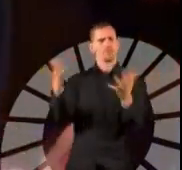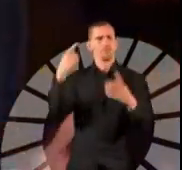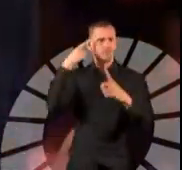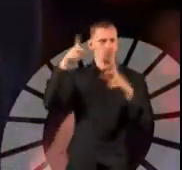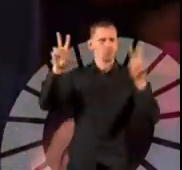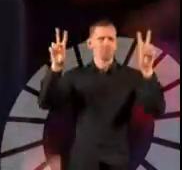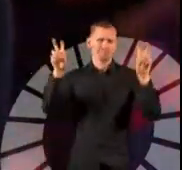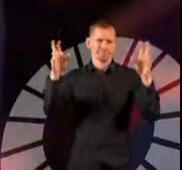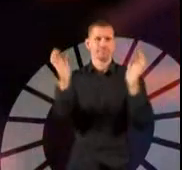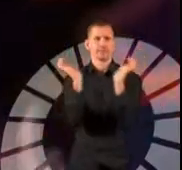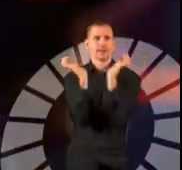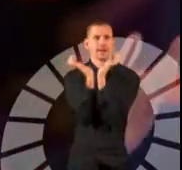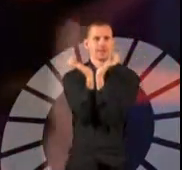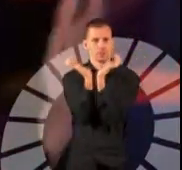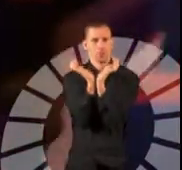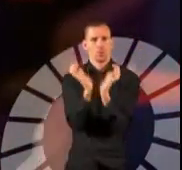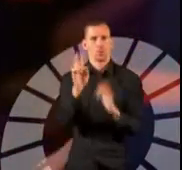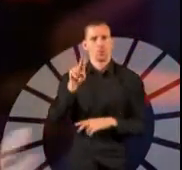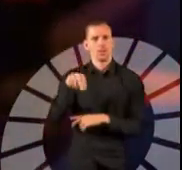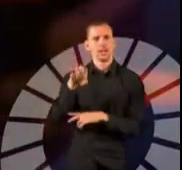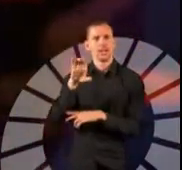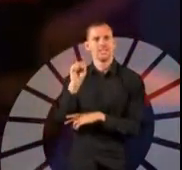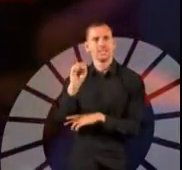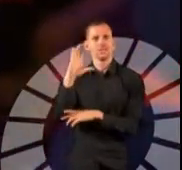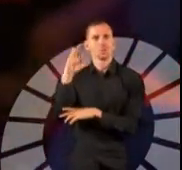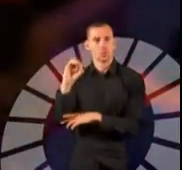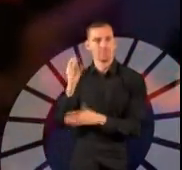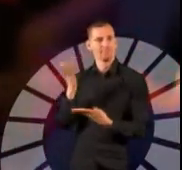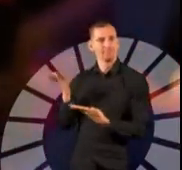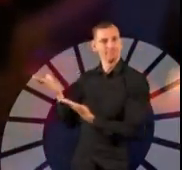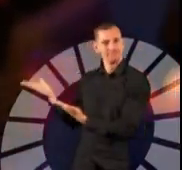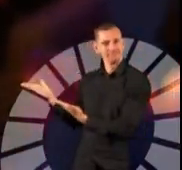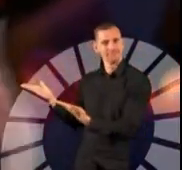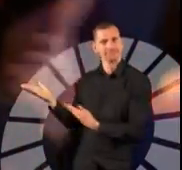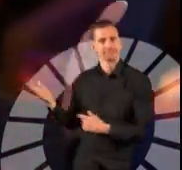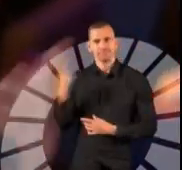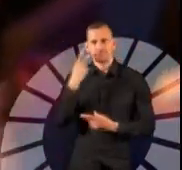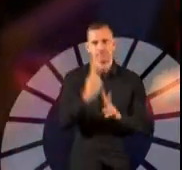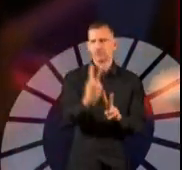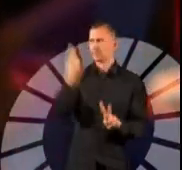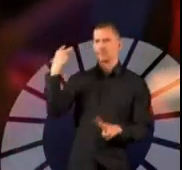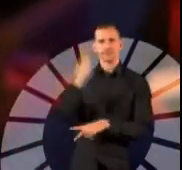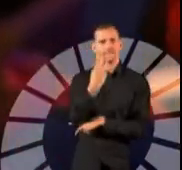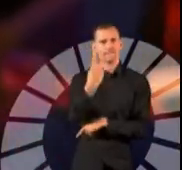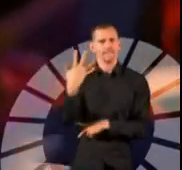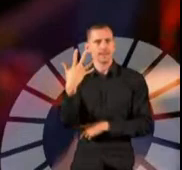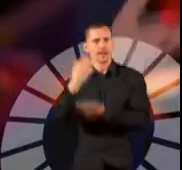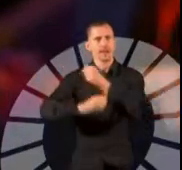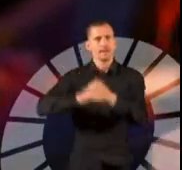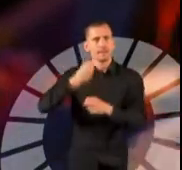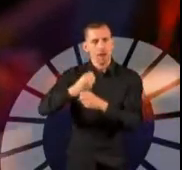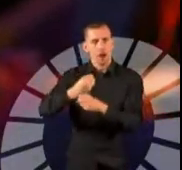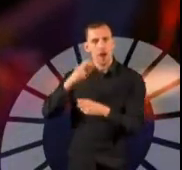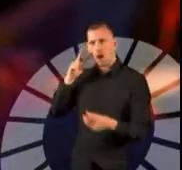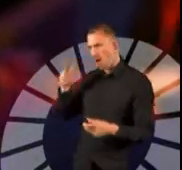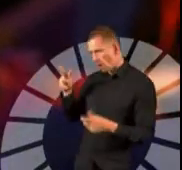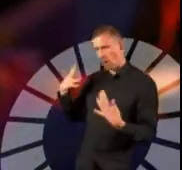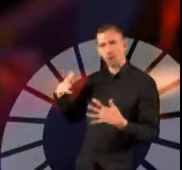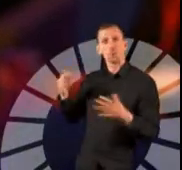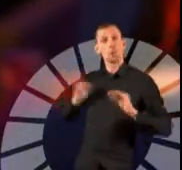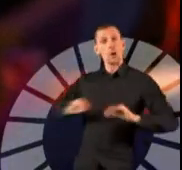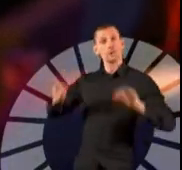at the progress that has been realized for girls' educations over the last 20 or 25 years,